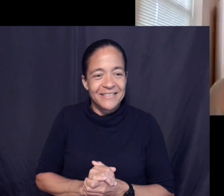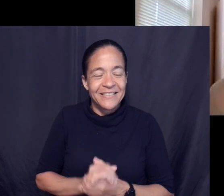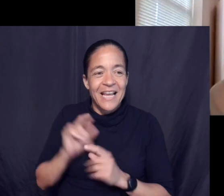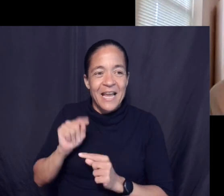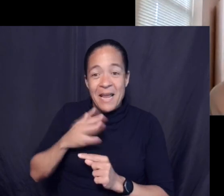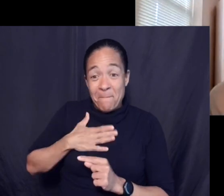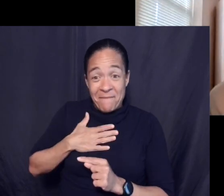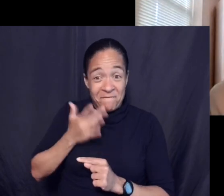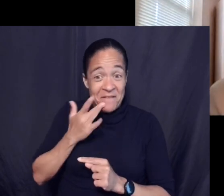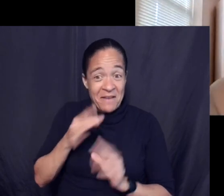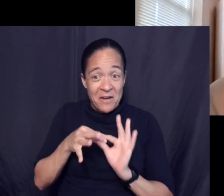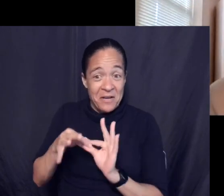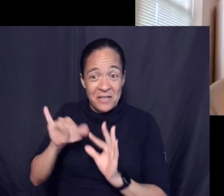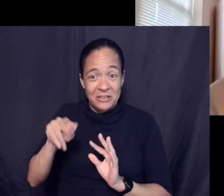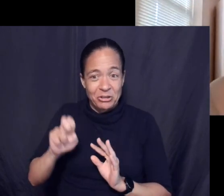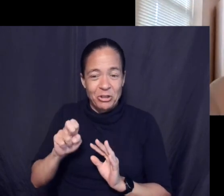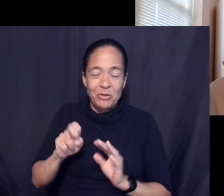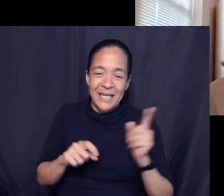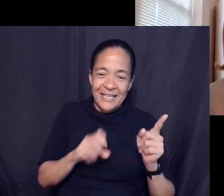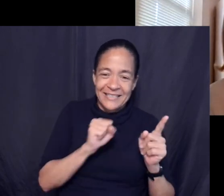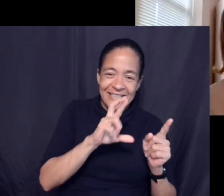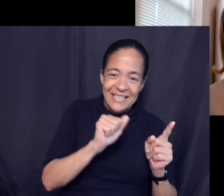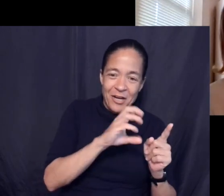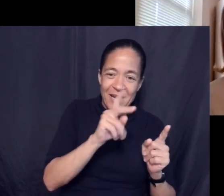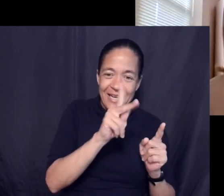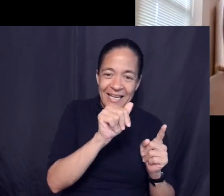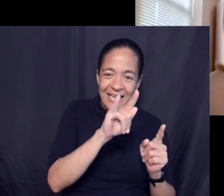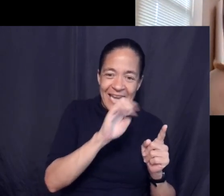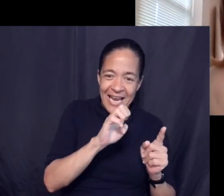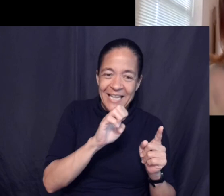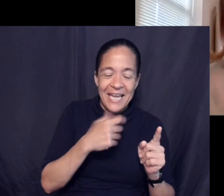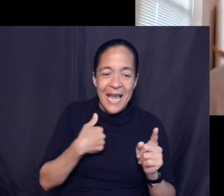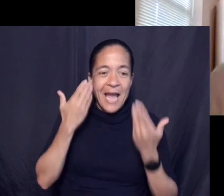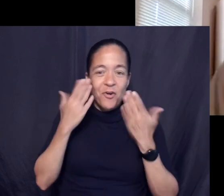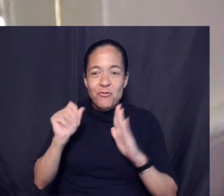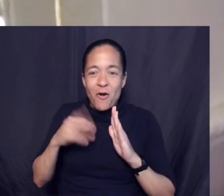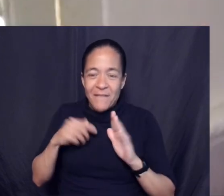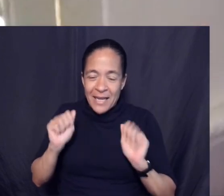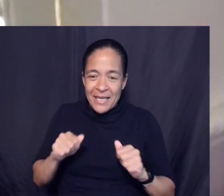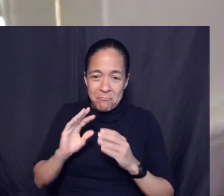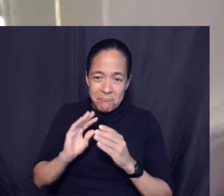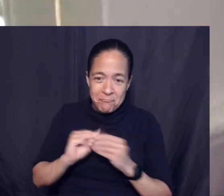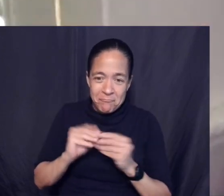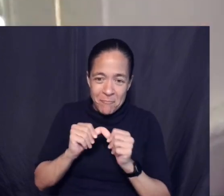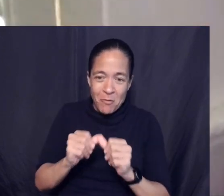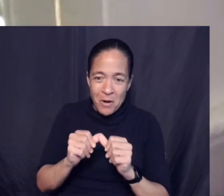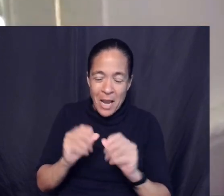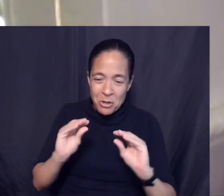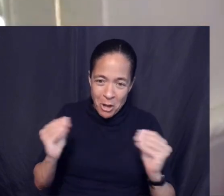I'll just tell you my favorite thing about June. I think between Katie and Sarah, I don't know if I'm going to be able to keep talking without crying.